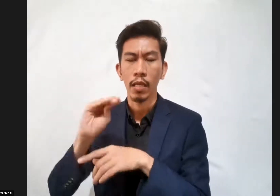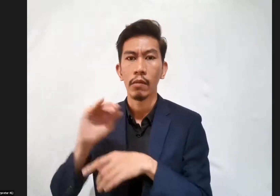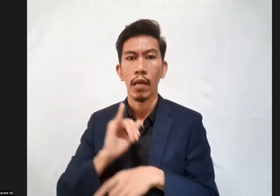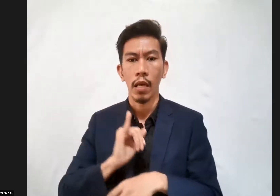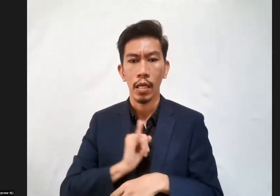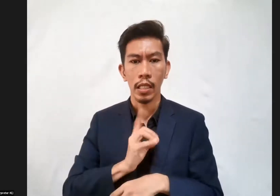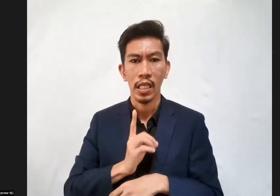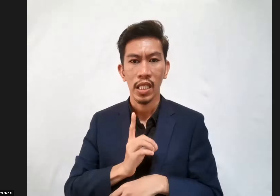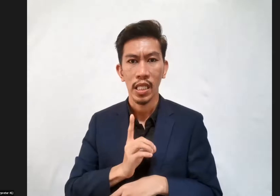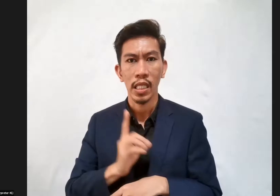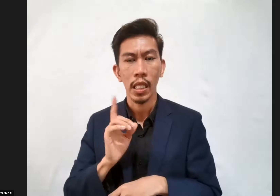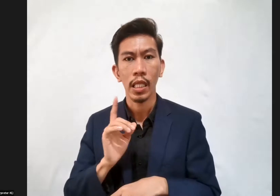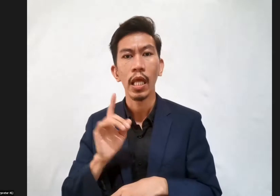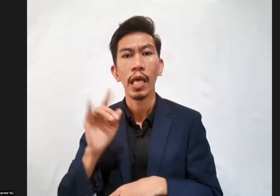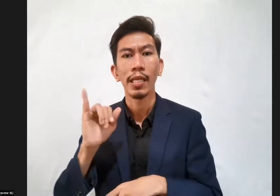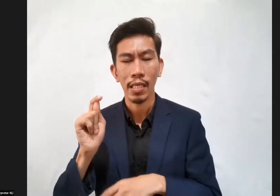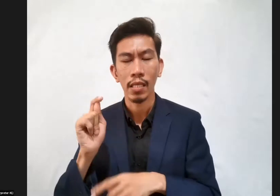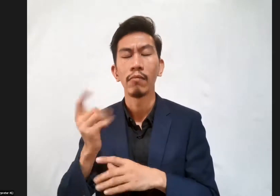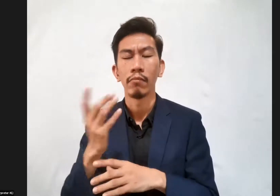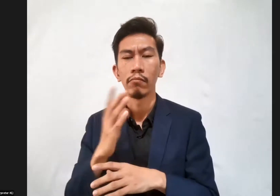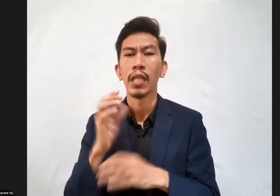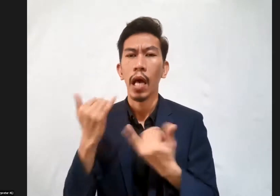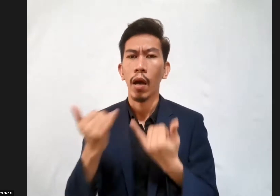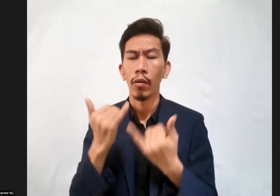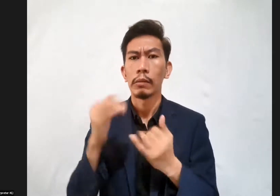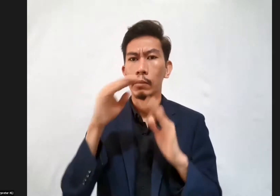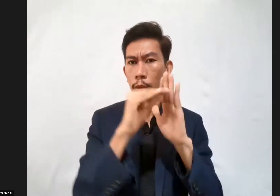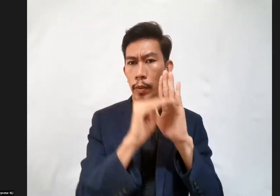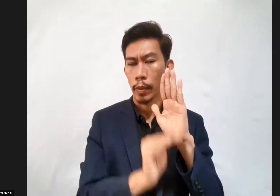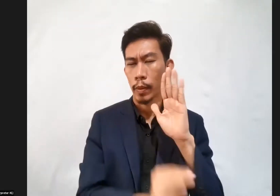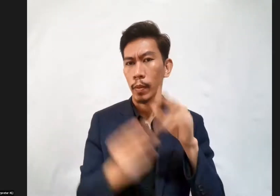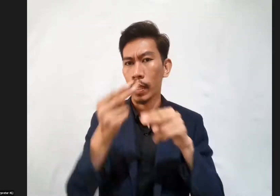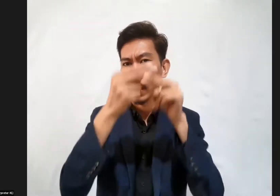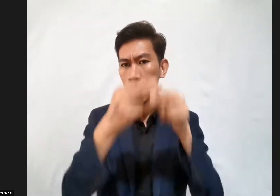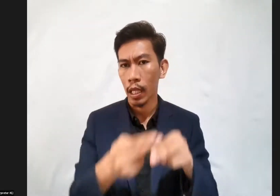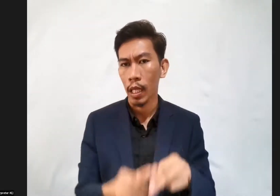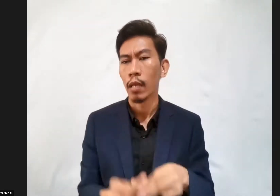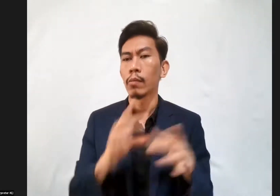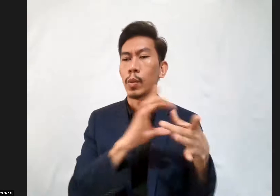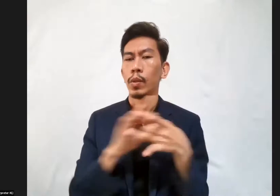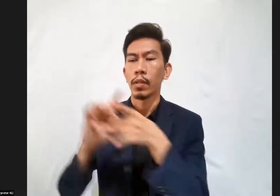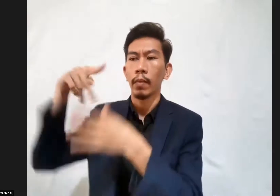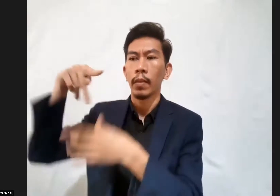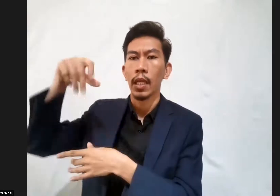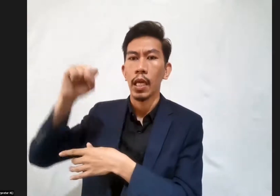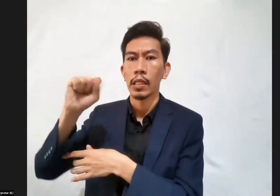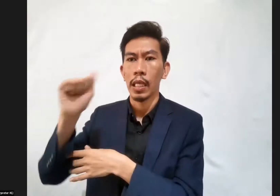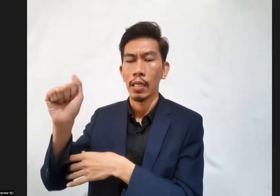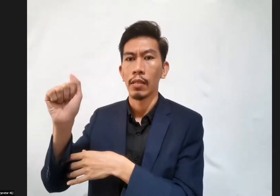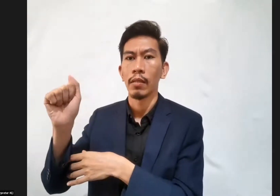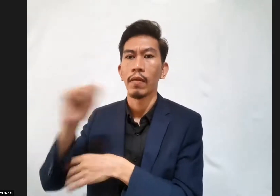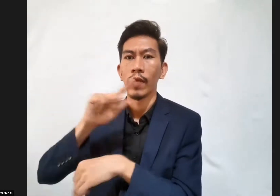all the databases and really work with the Philippine Statistics Authority in